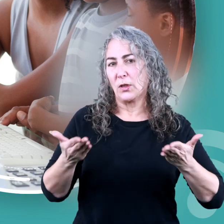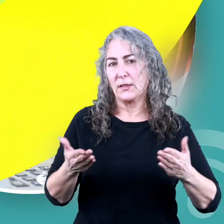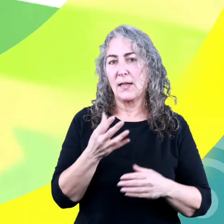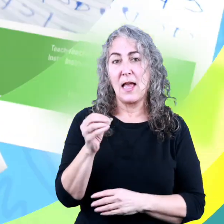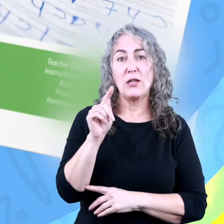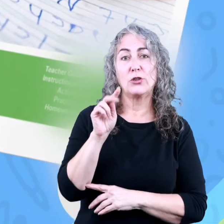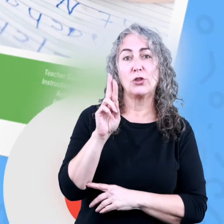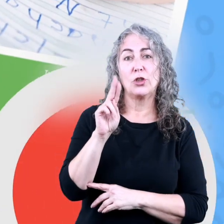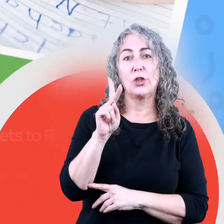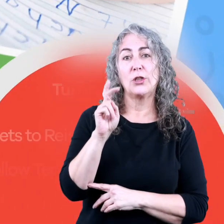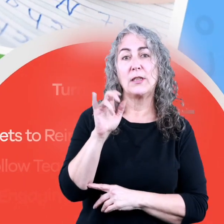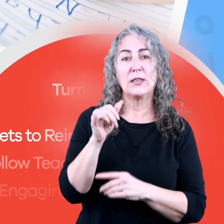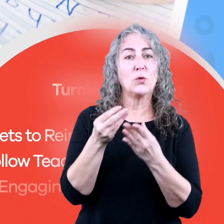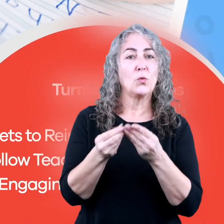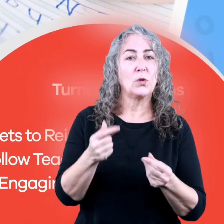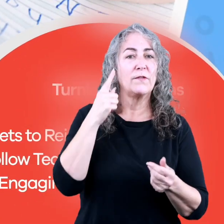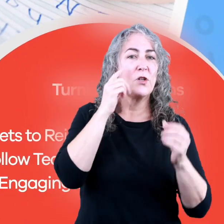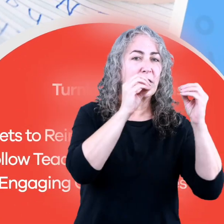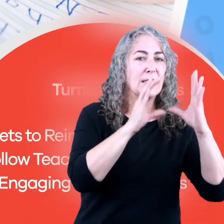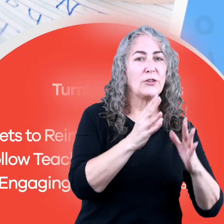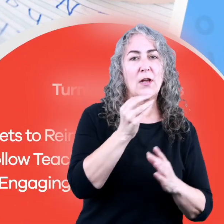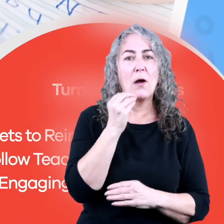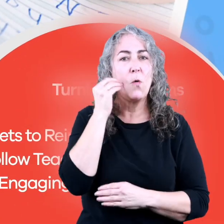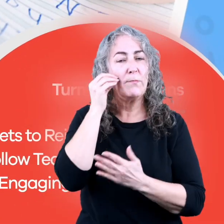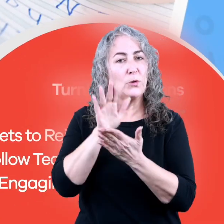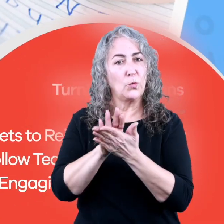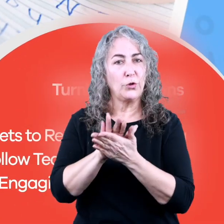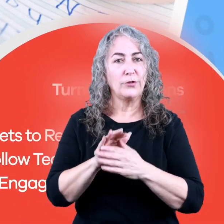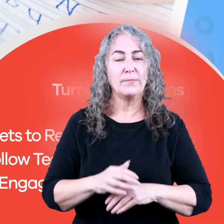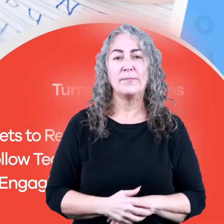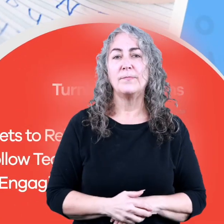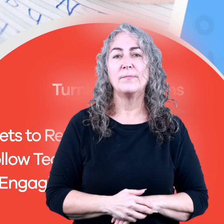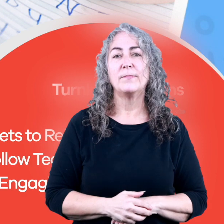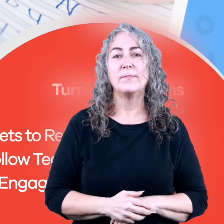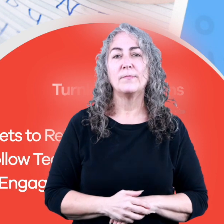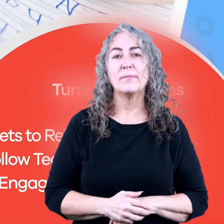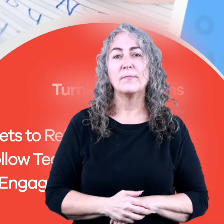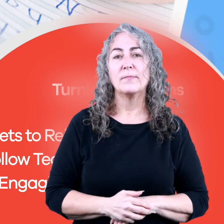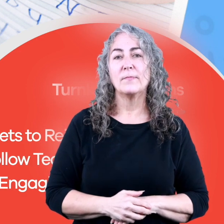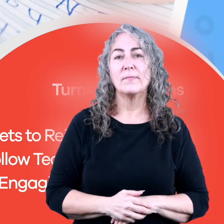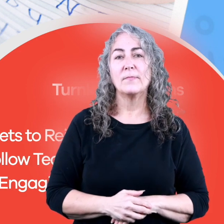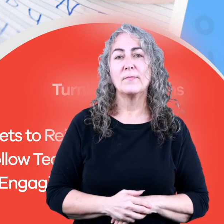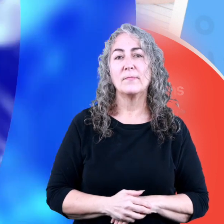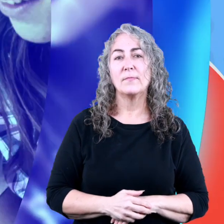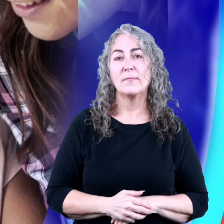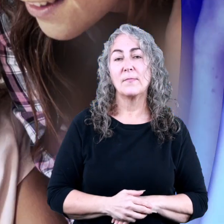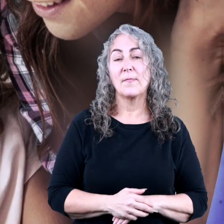resources and turnkey solutions for teachers and homeschoolers.